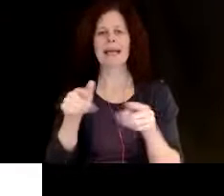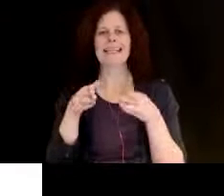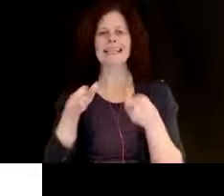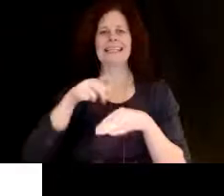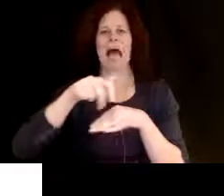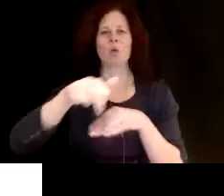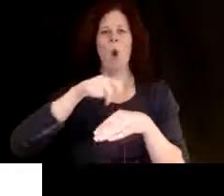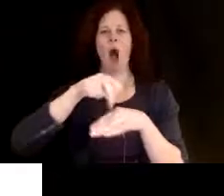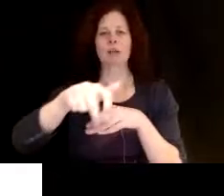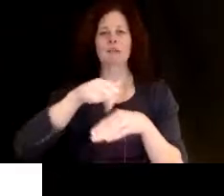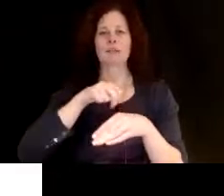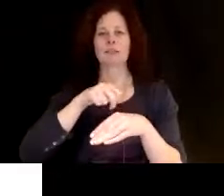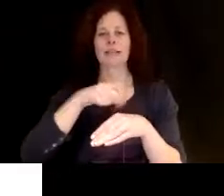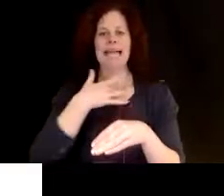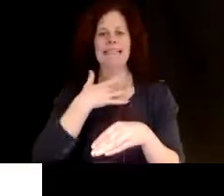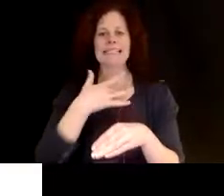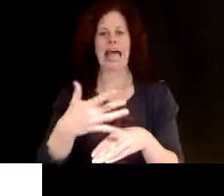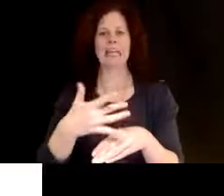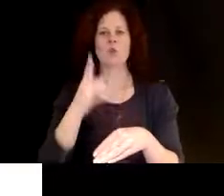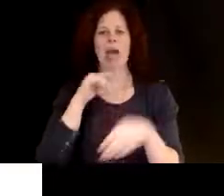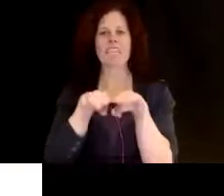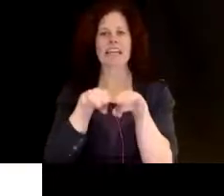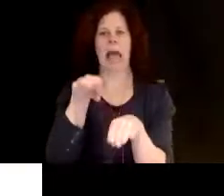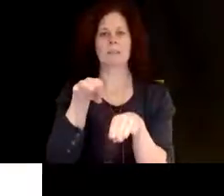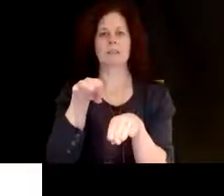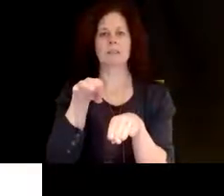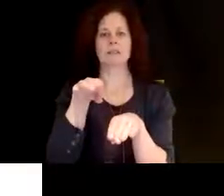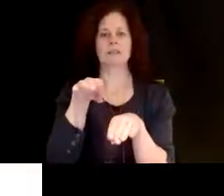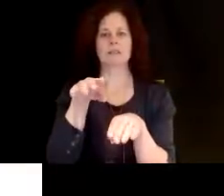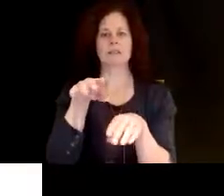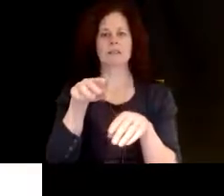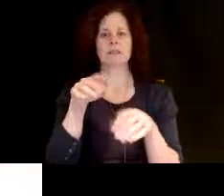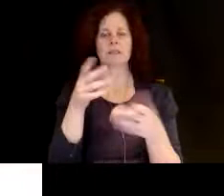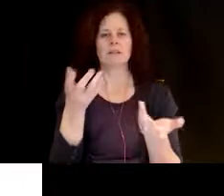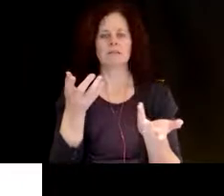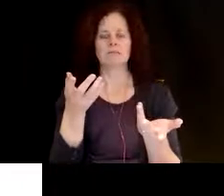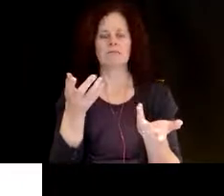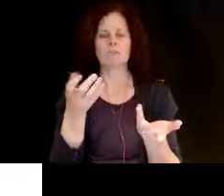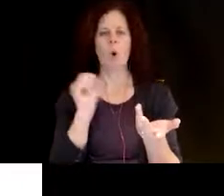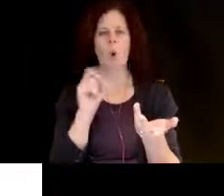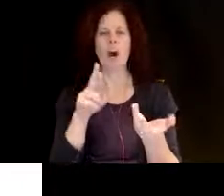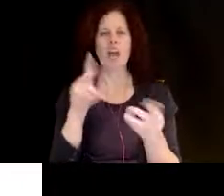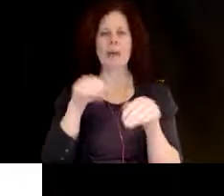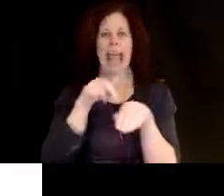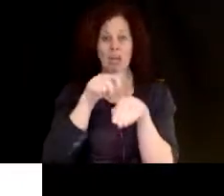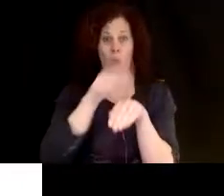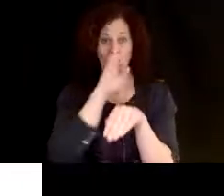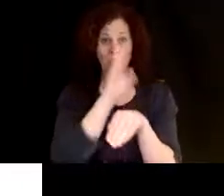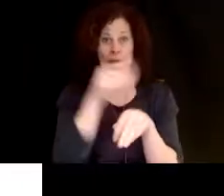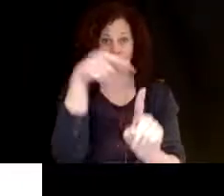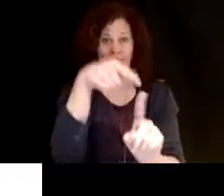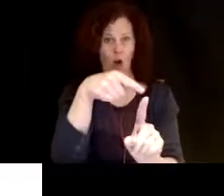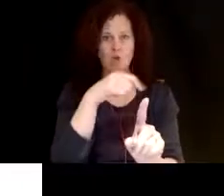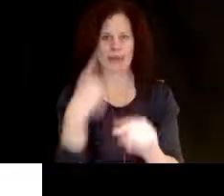tend to be to have gaps in the connectivity of the sidewalk network. Oftentimes sidewalks are